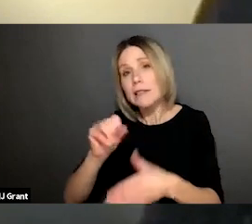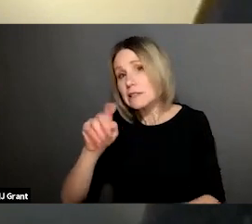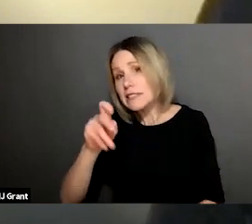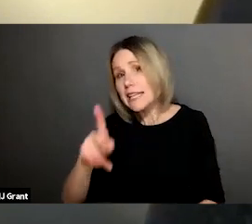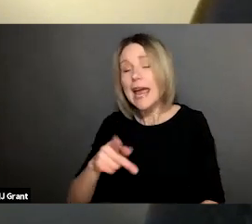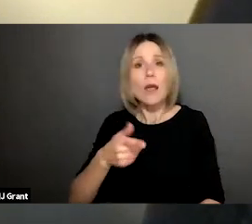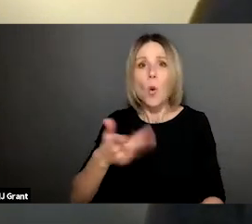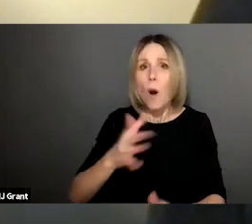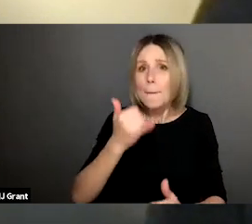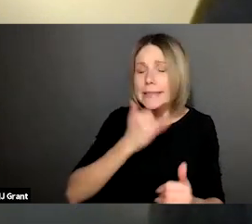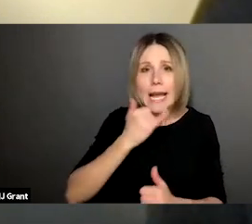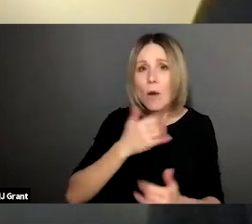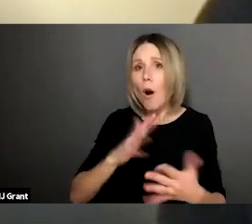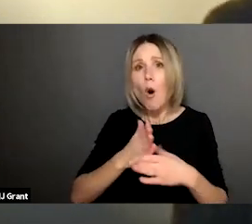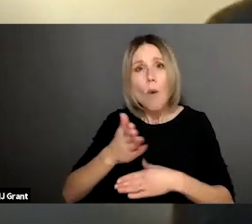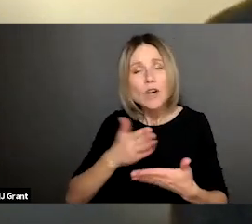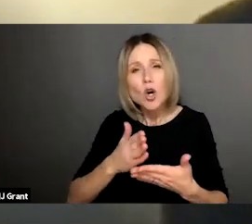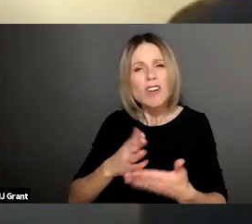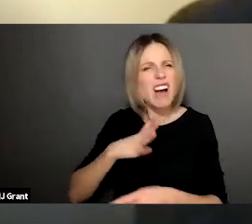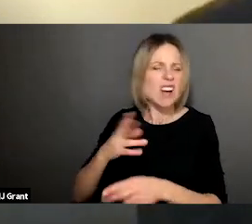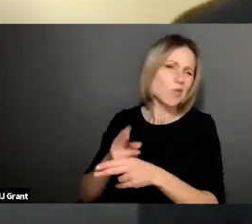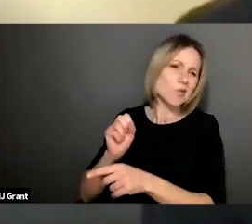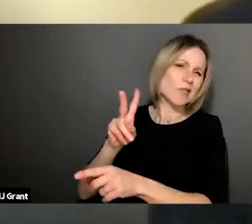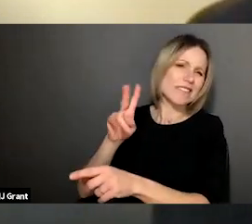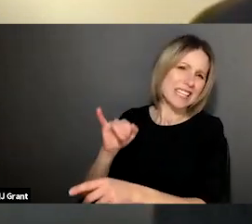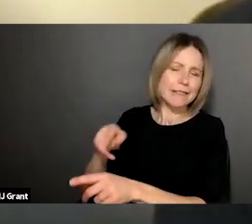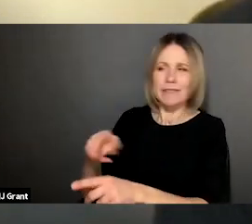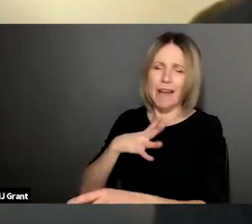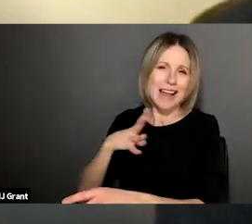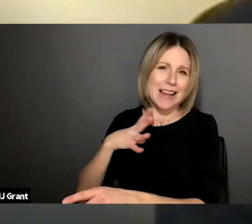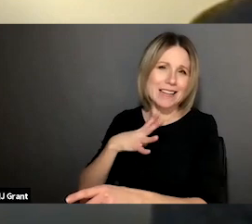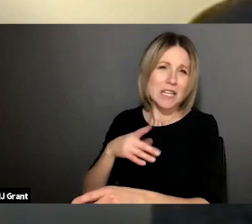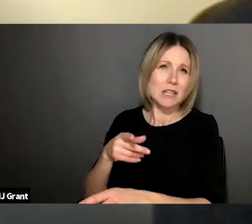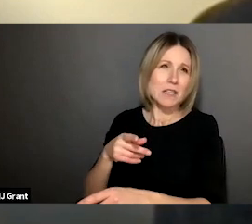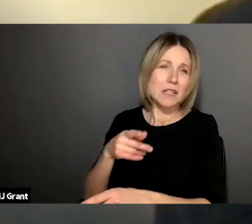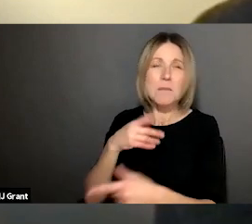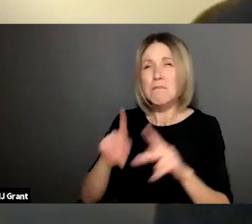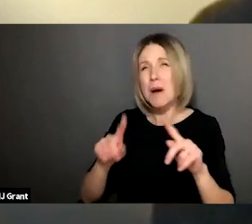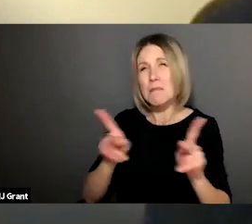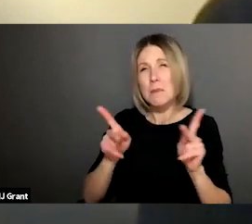I don't think there are a lot of people who cook that many steaks. I guess sous vide's pretty good for eggs, though.